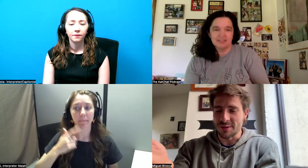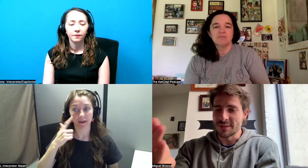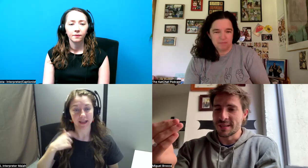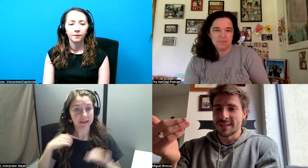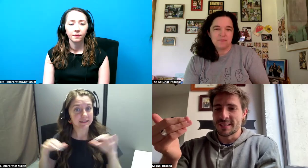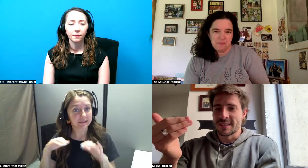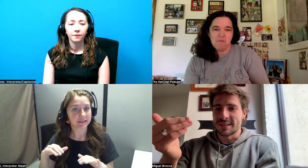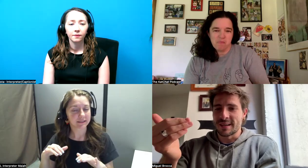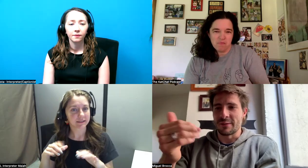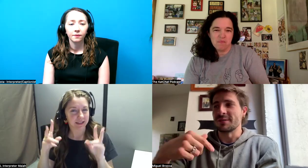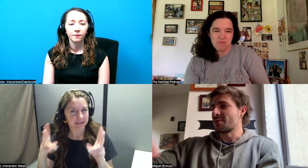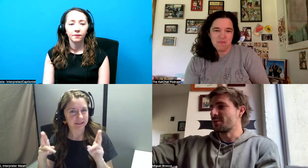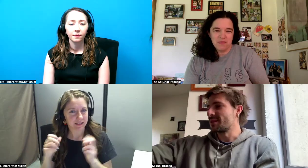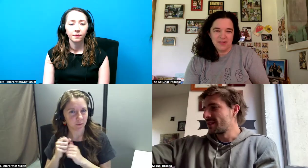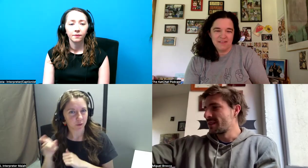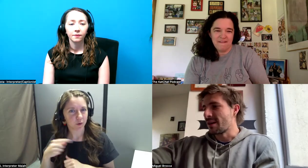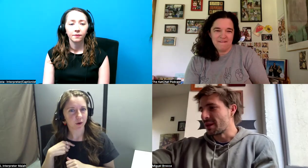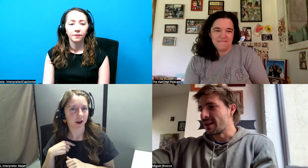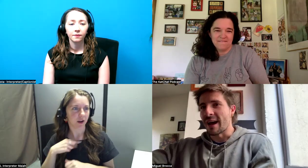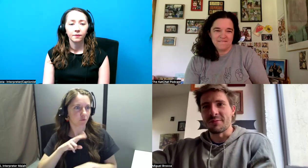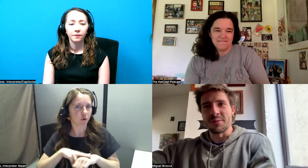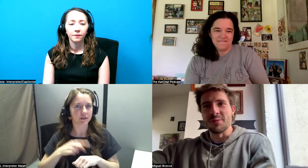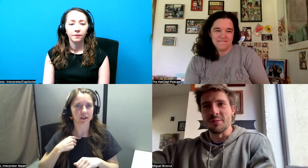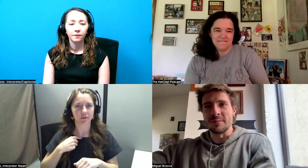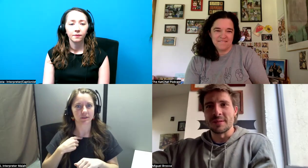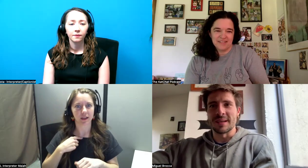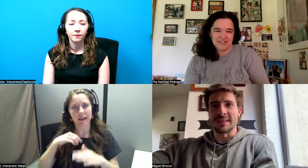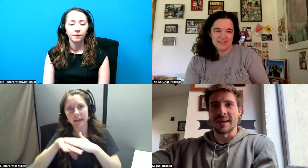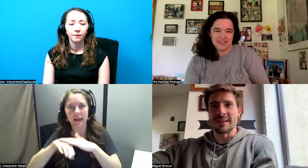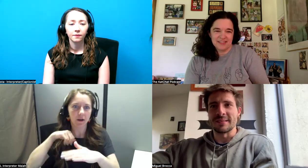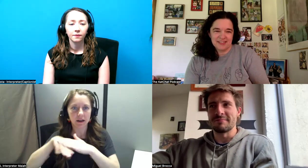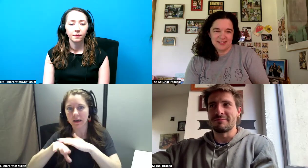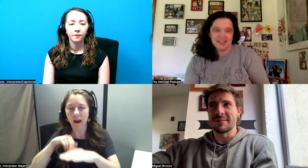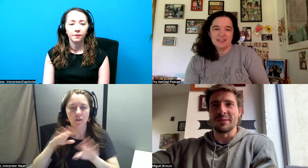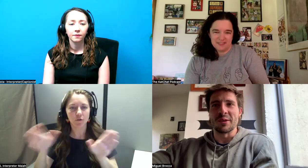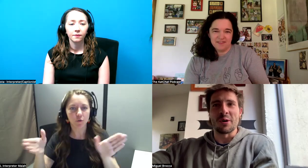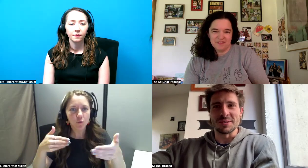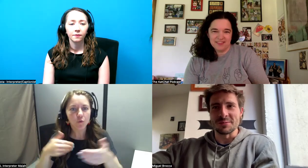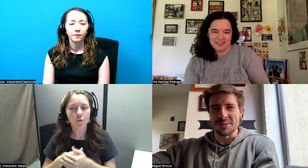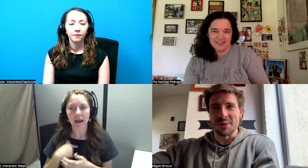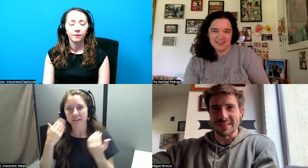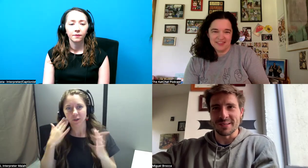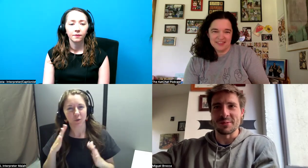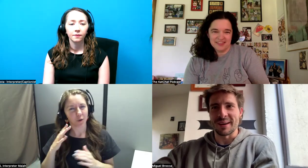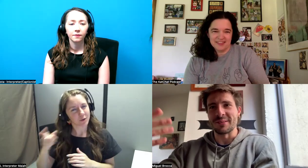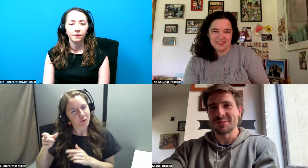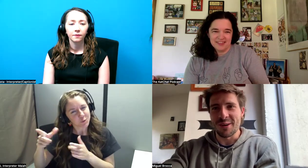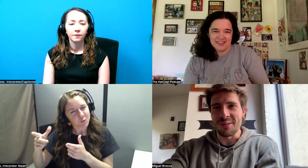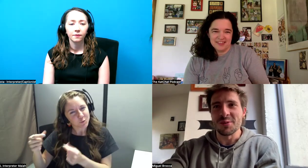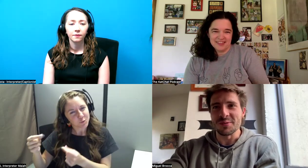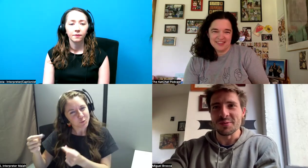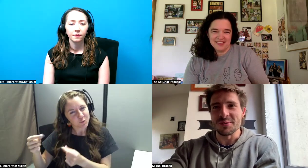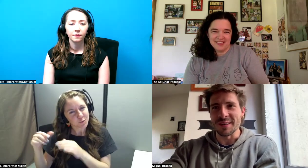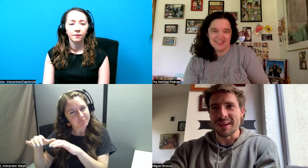with her. I was, of course, coming in and out from the room, and I didn't know what she was doing. So when I